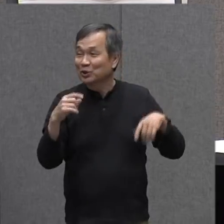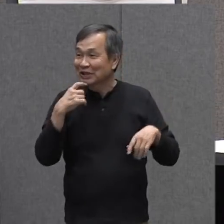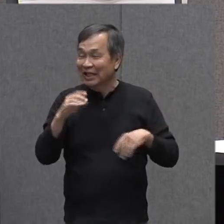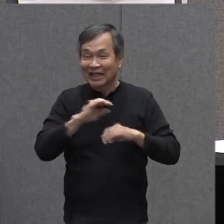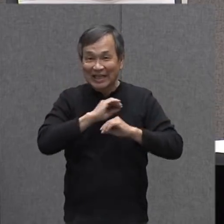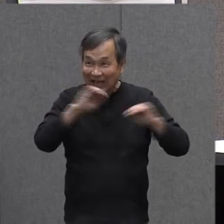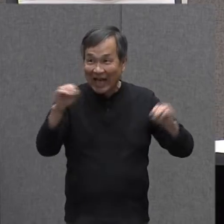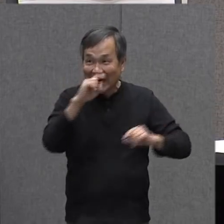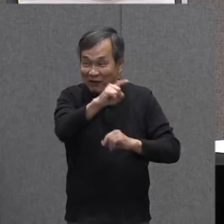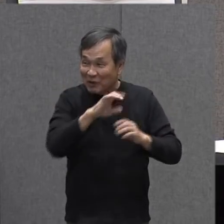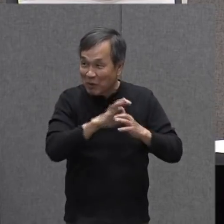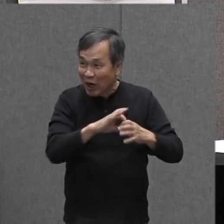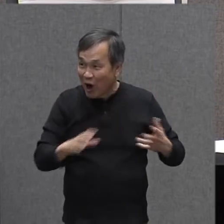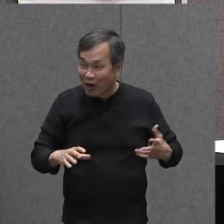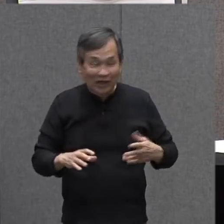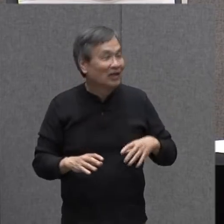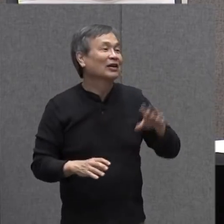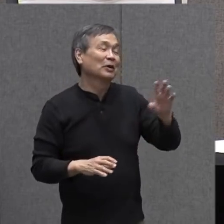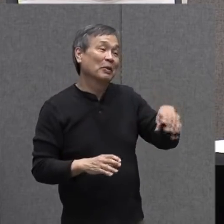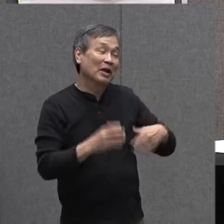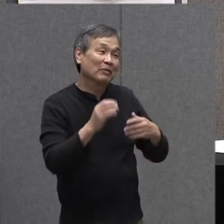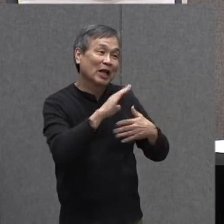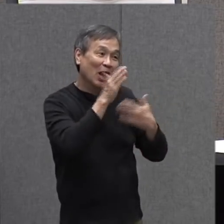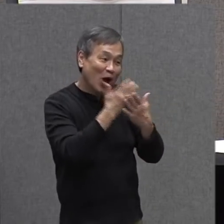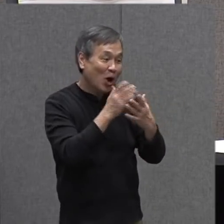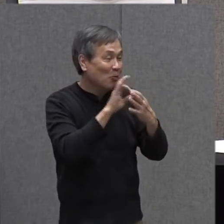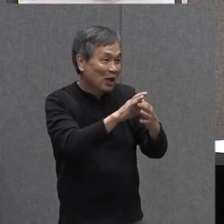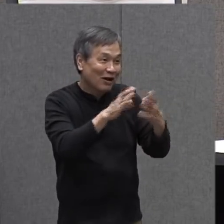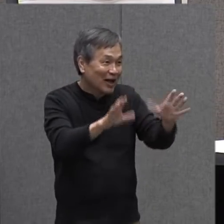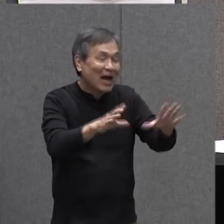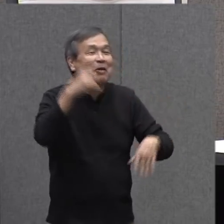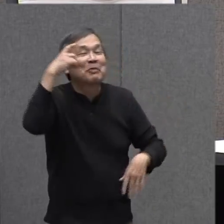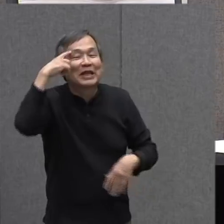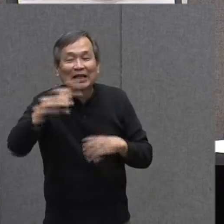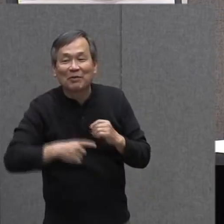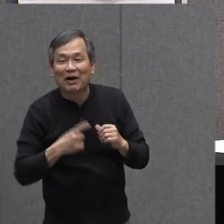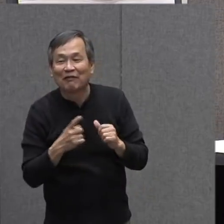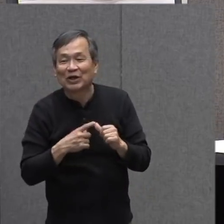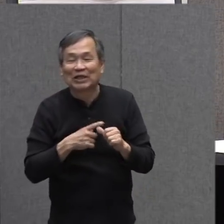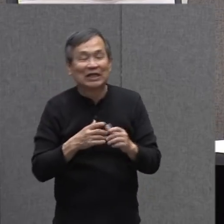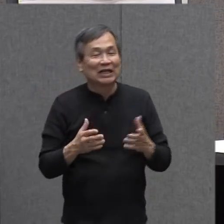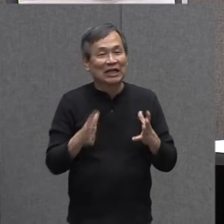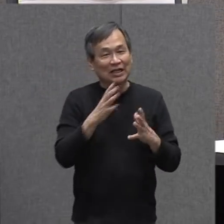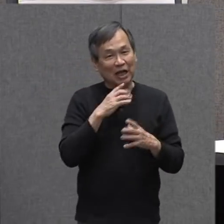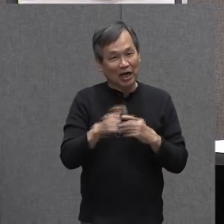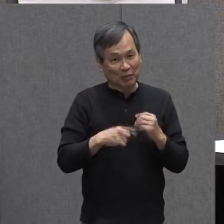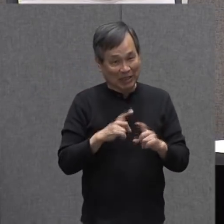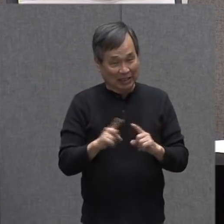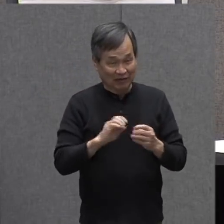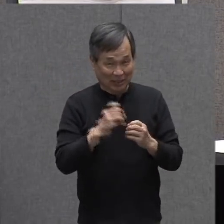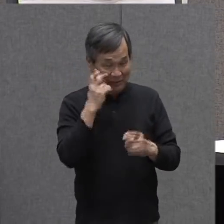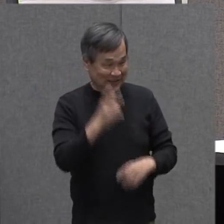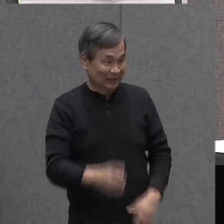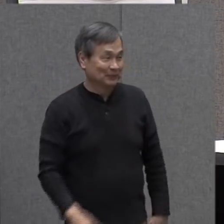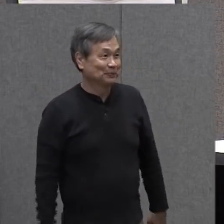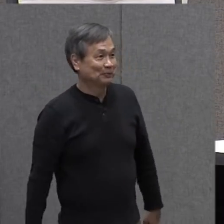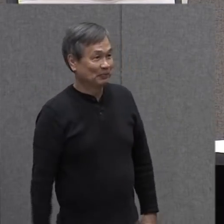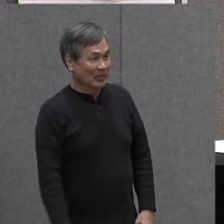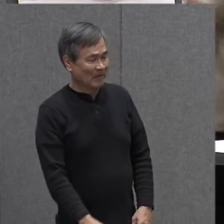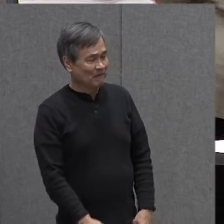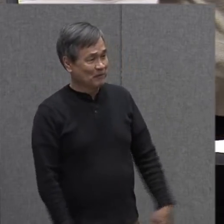So here's another diagram to show what I've been talking about and what we've been exploring.